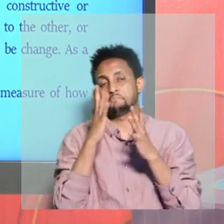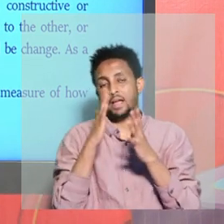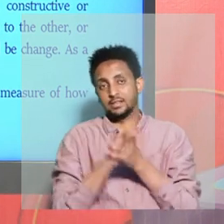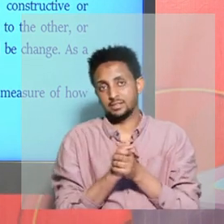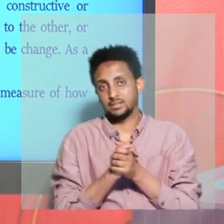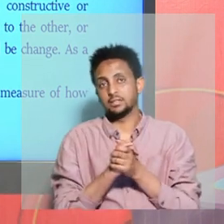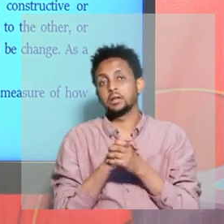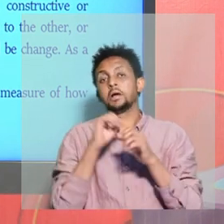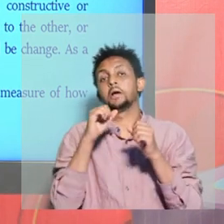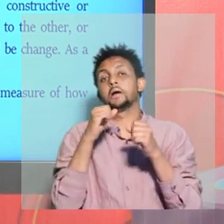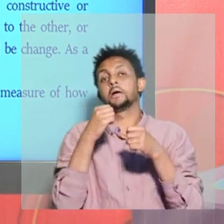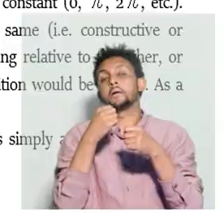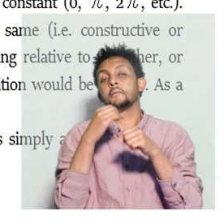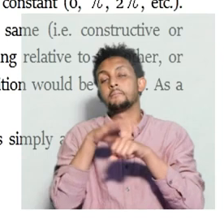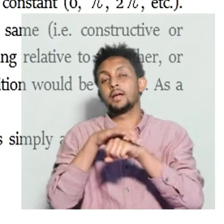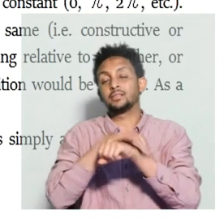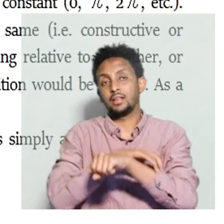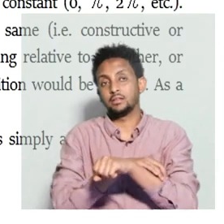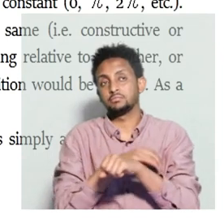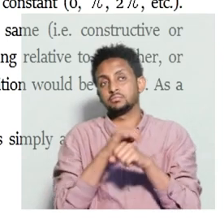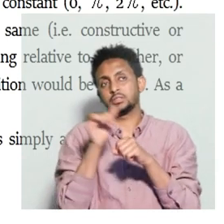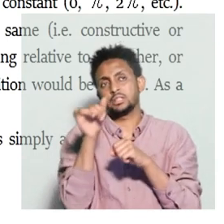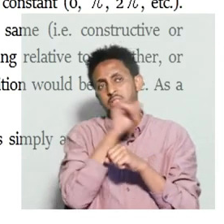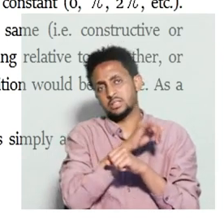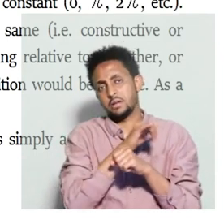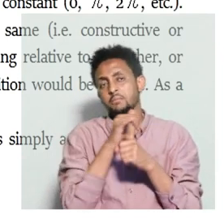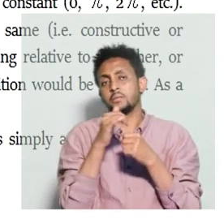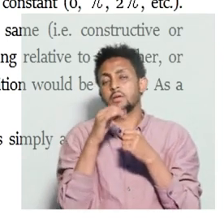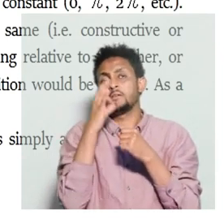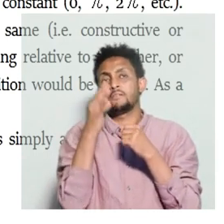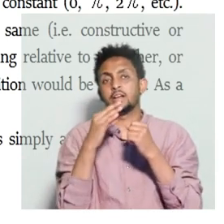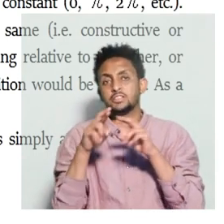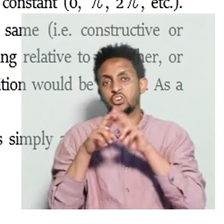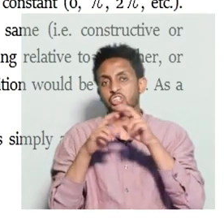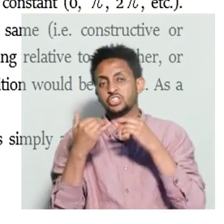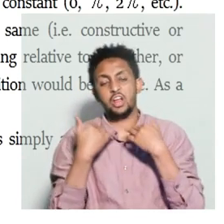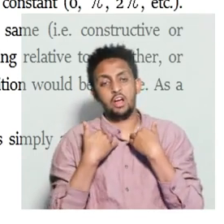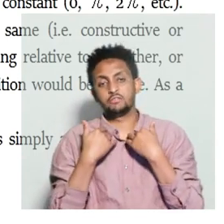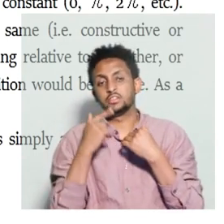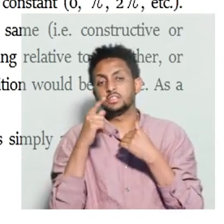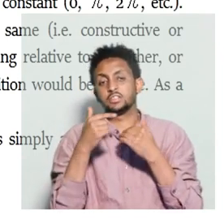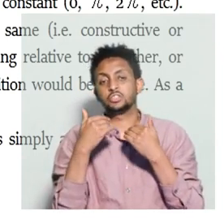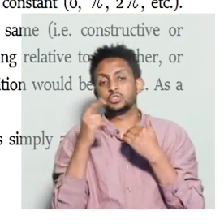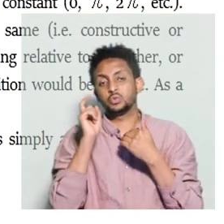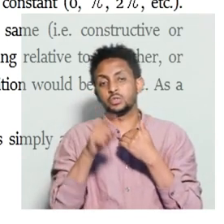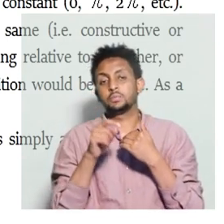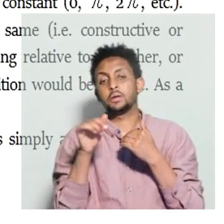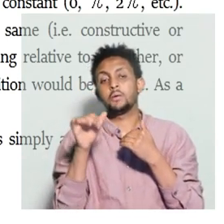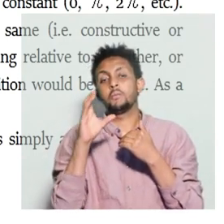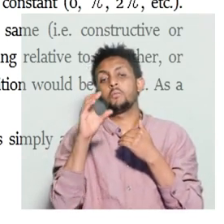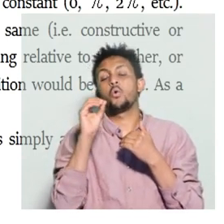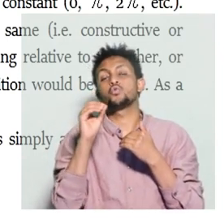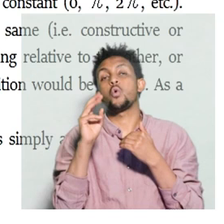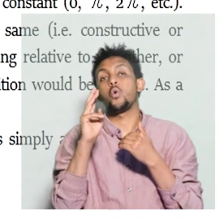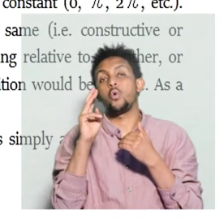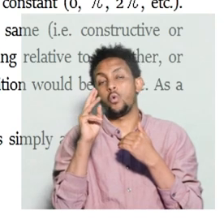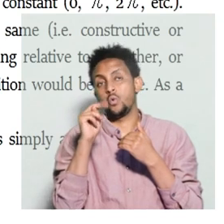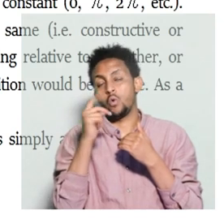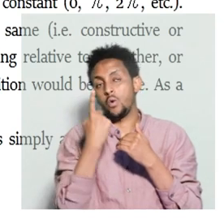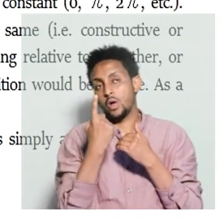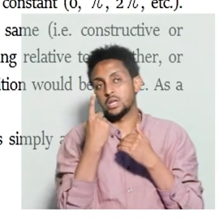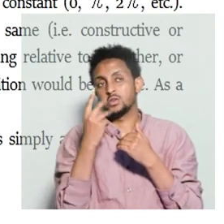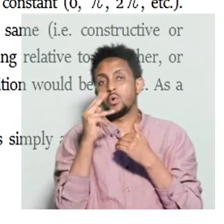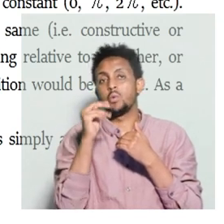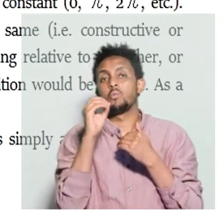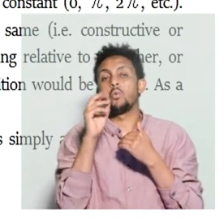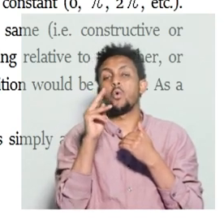and maintain a constant wave pattern or phase relation so that there should be a monochromatic, unless there